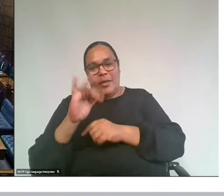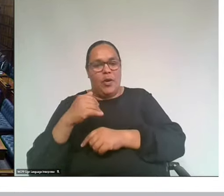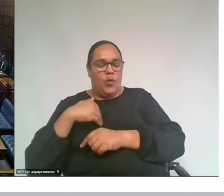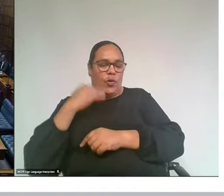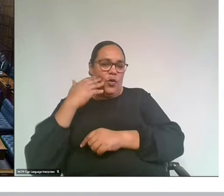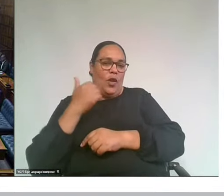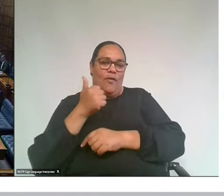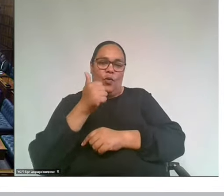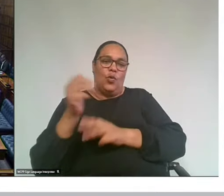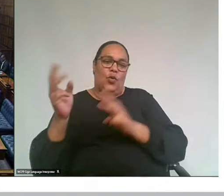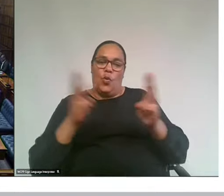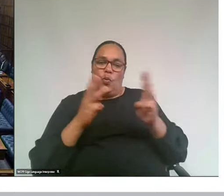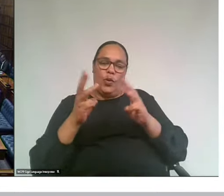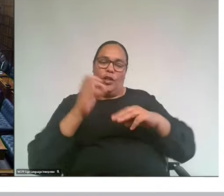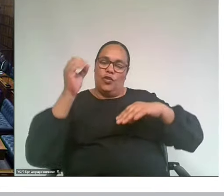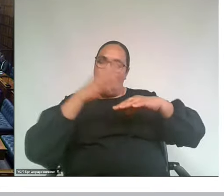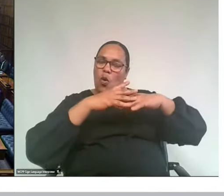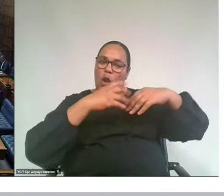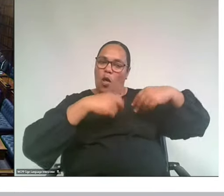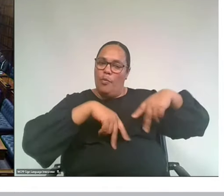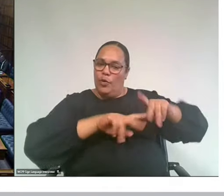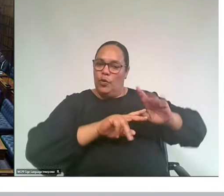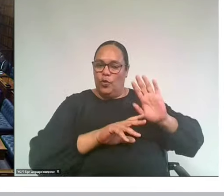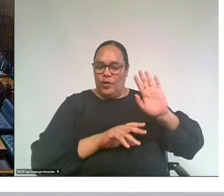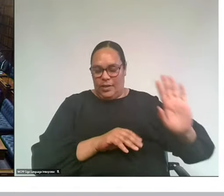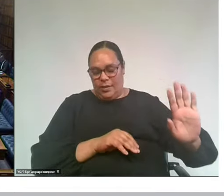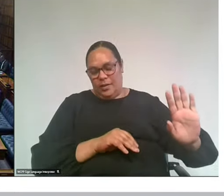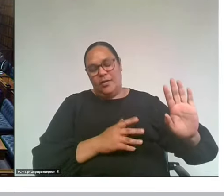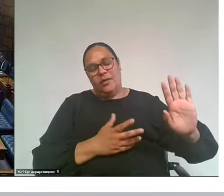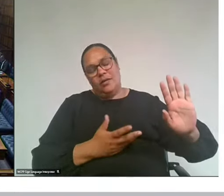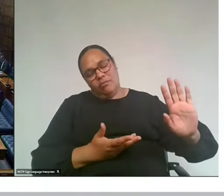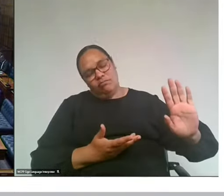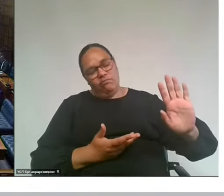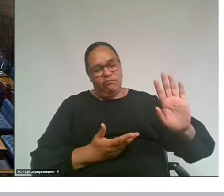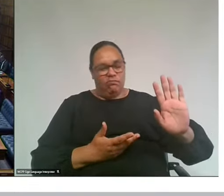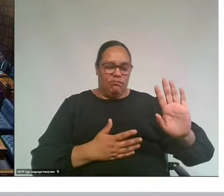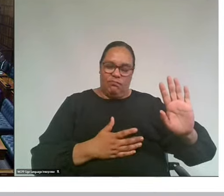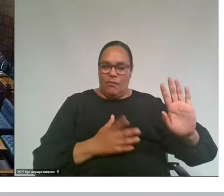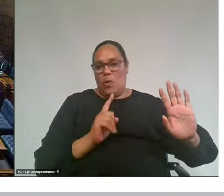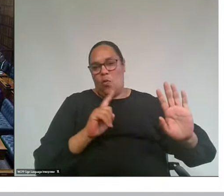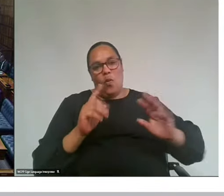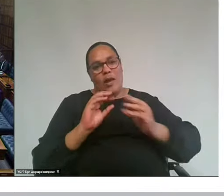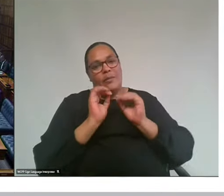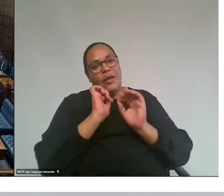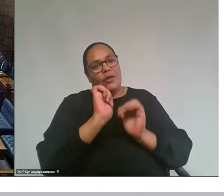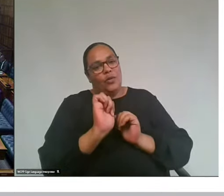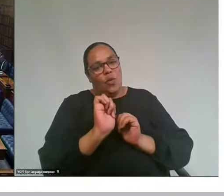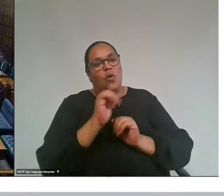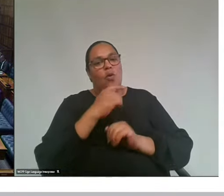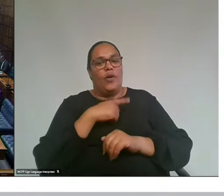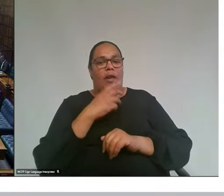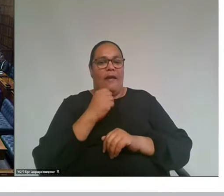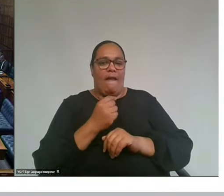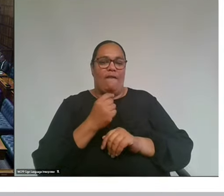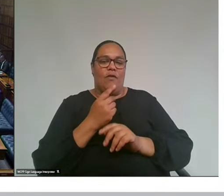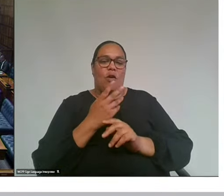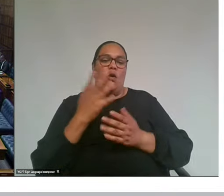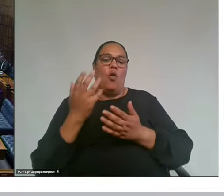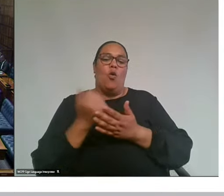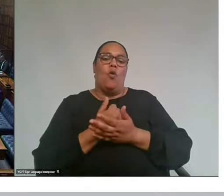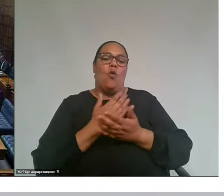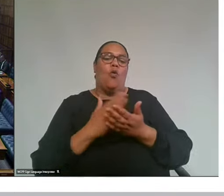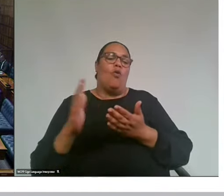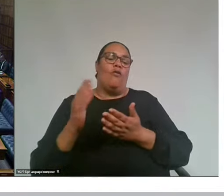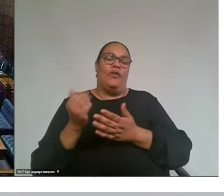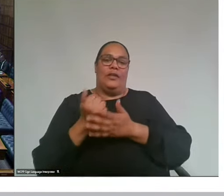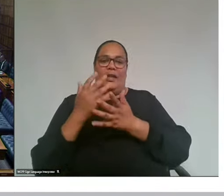have good wind and solar opportunity um and uh what makes hydrogen is we have offers as I've said so you have a